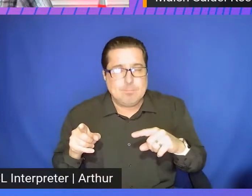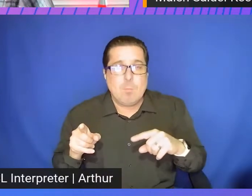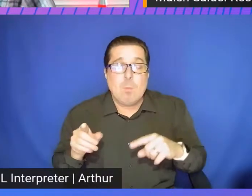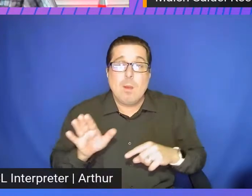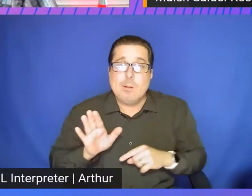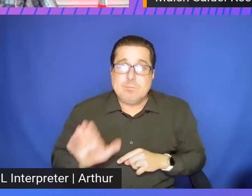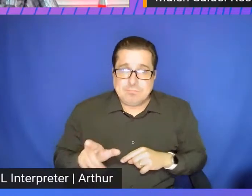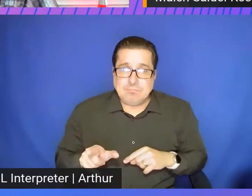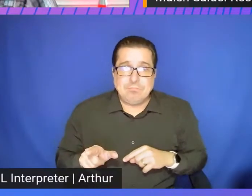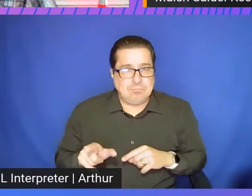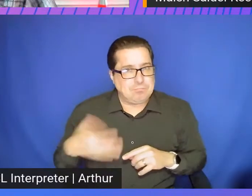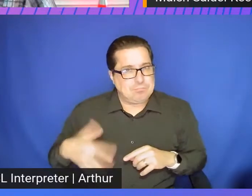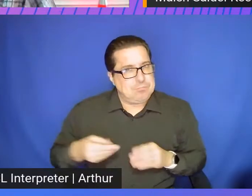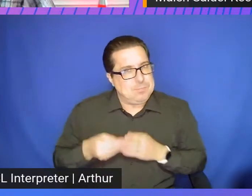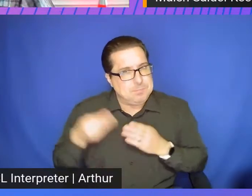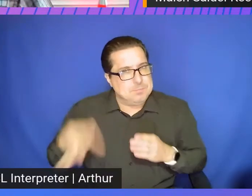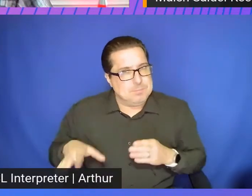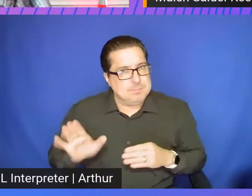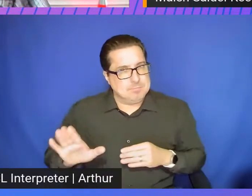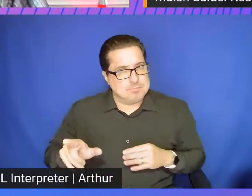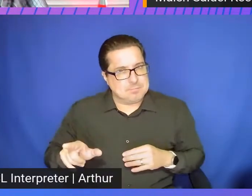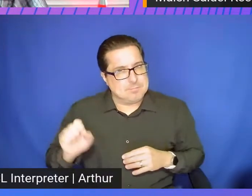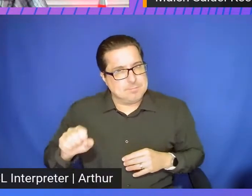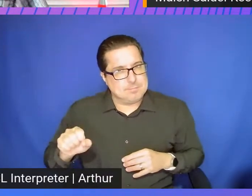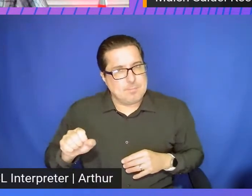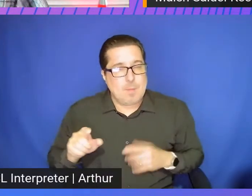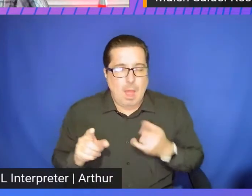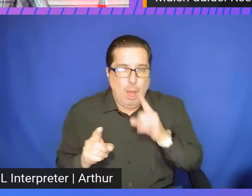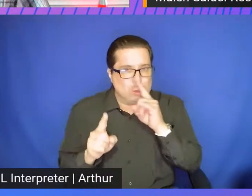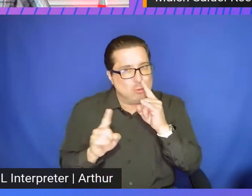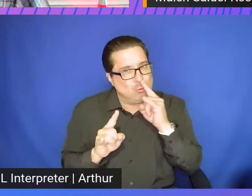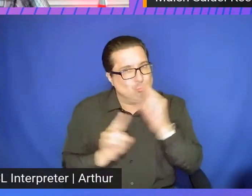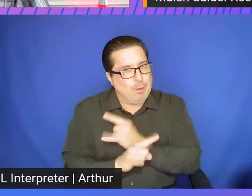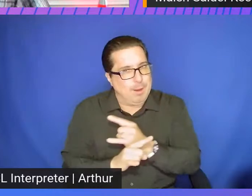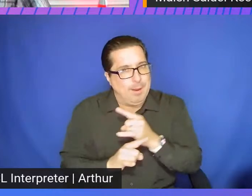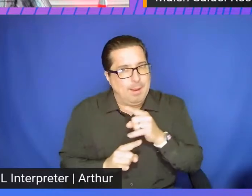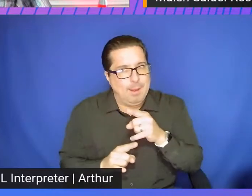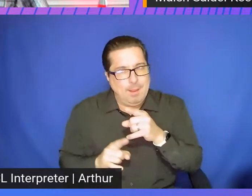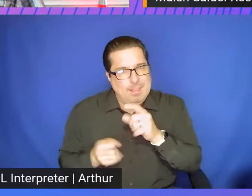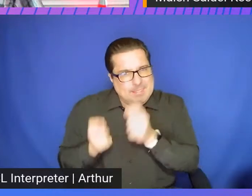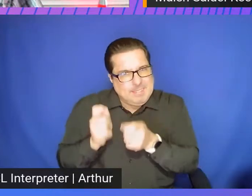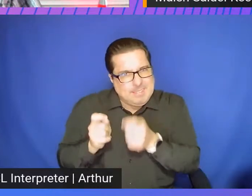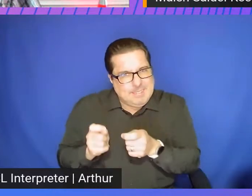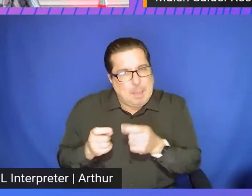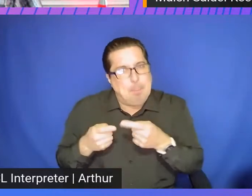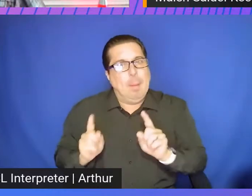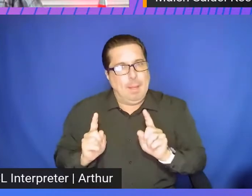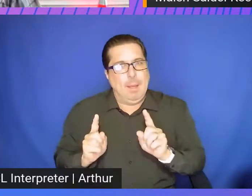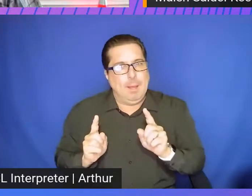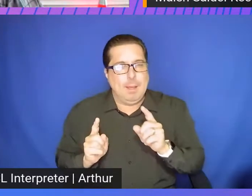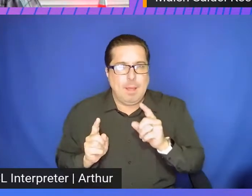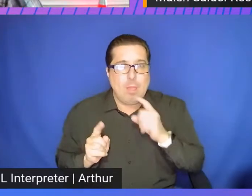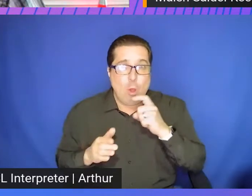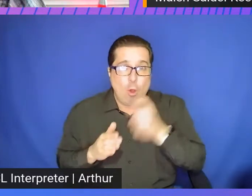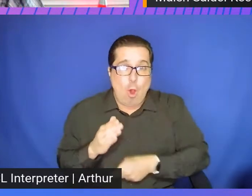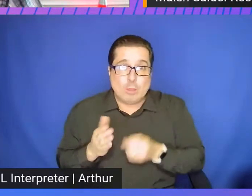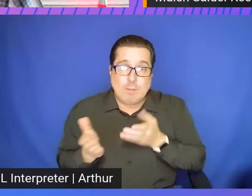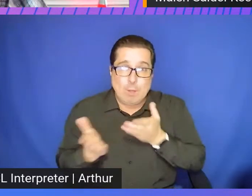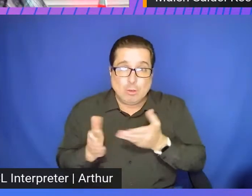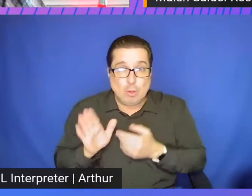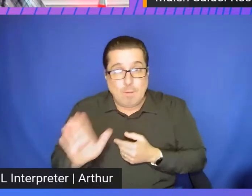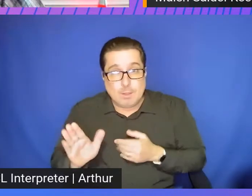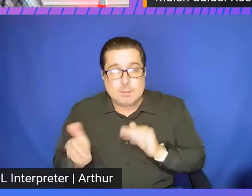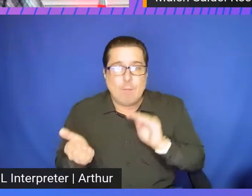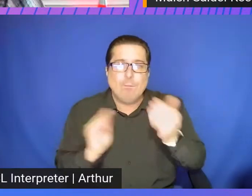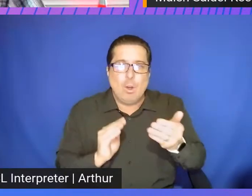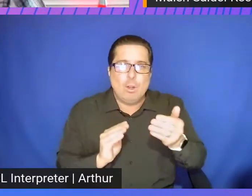it's pretty expensive, and it was tricky for us to get that right. The cost of the service versus